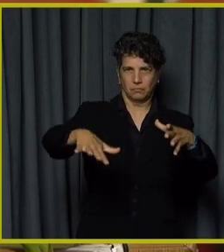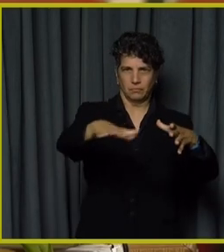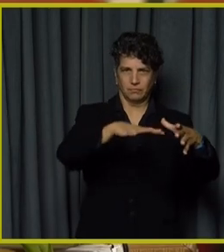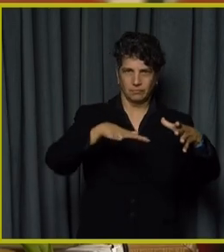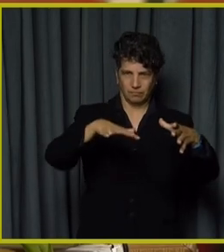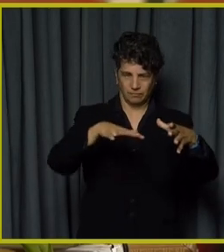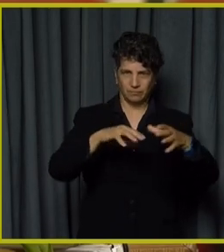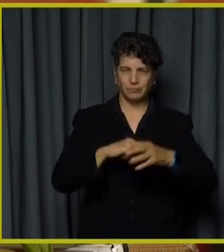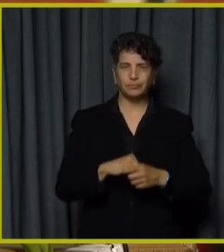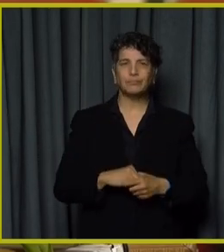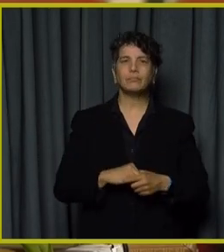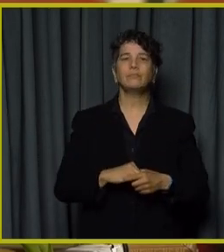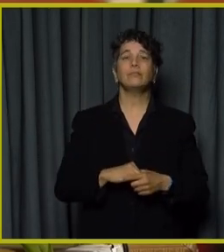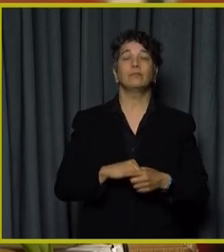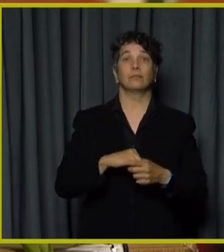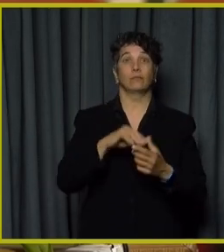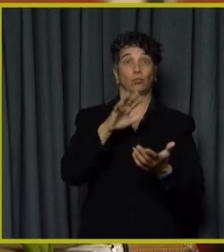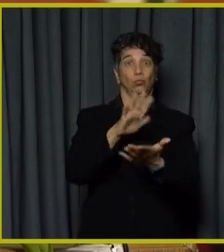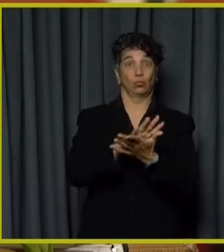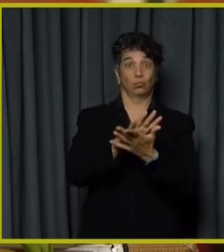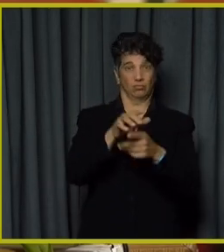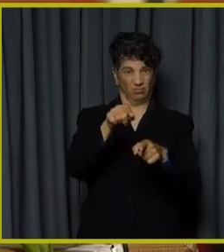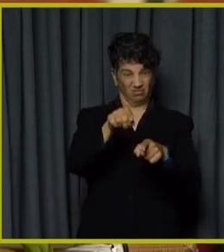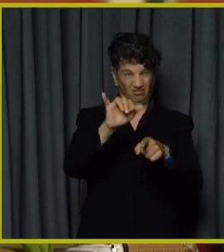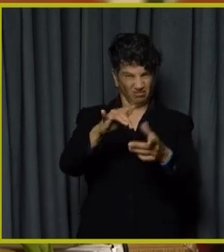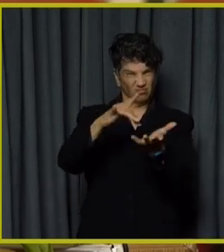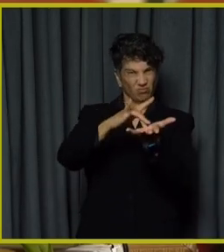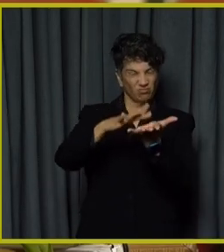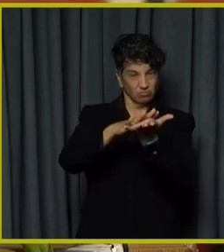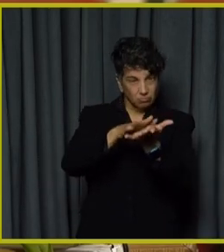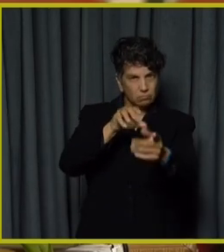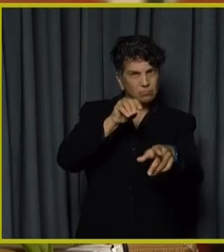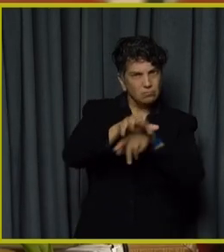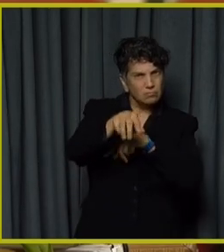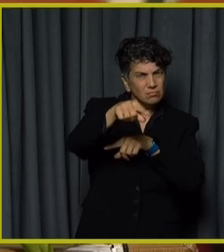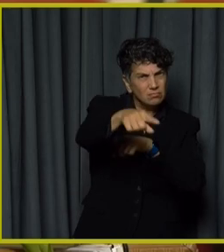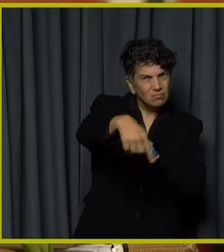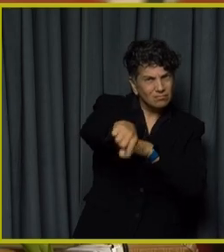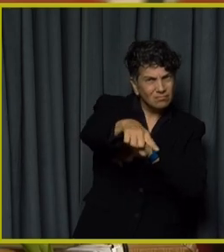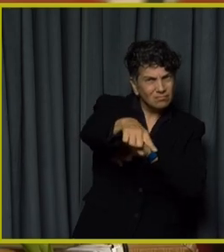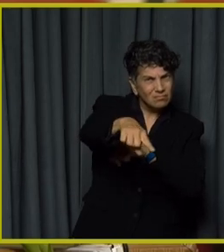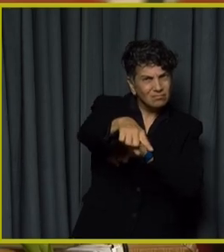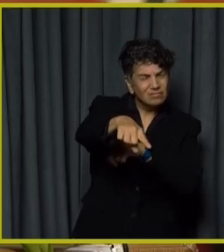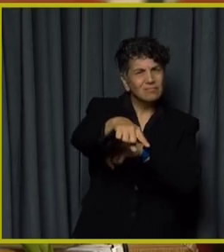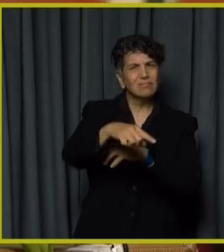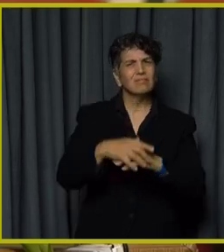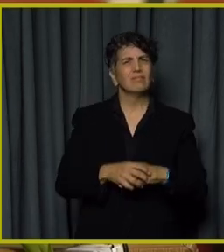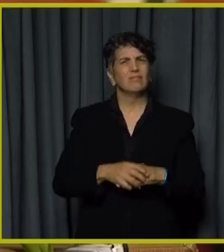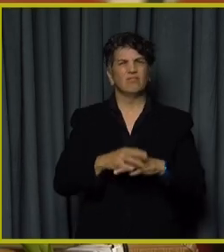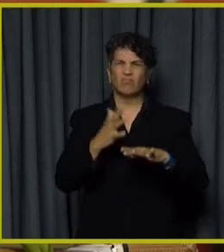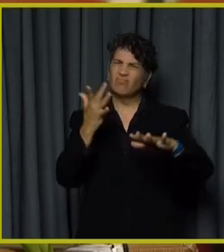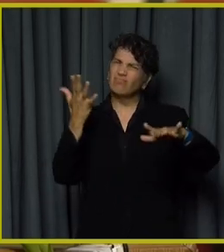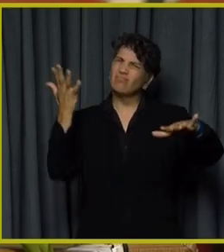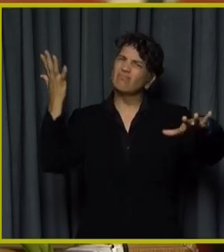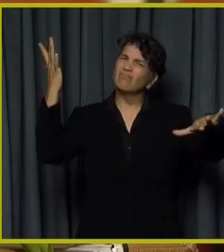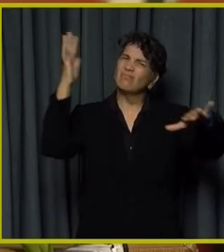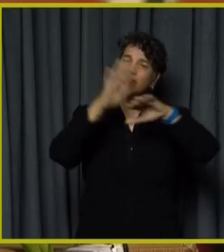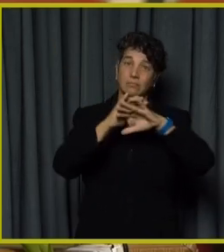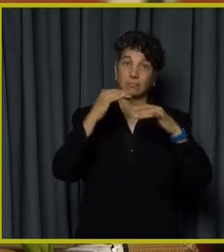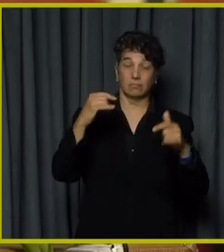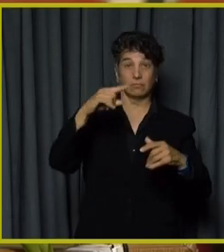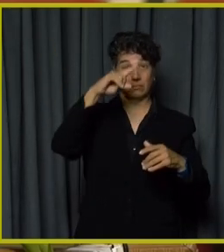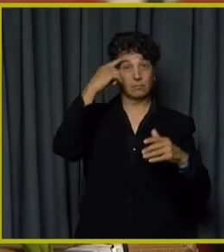that school being exposed at that egregious level, that entire community, one of which I live